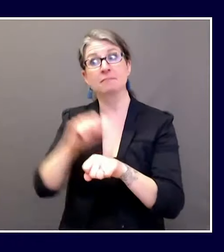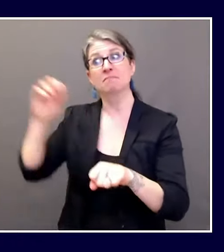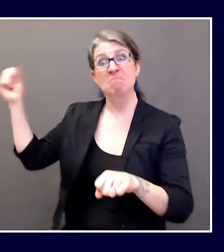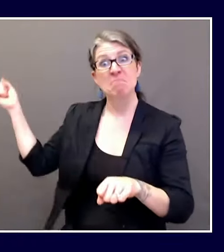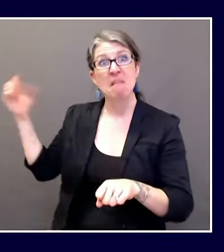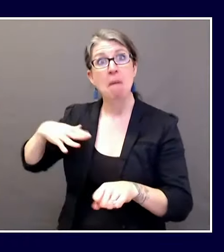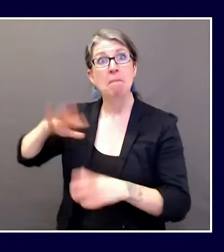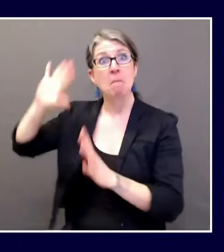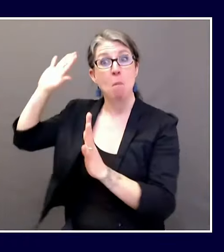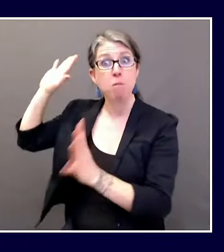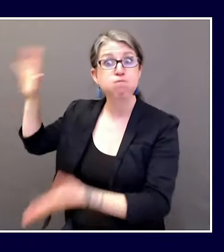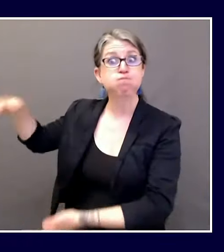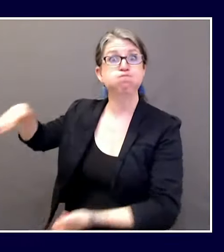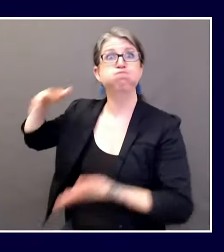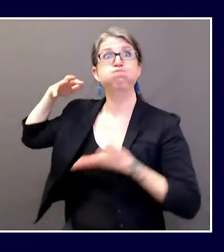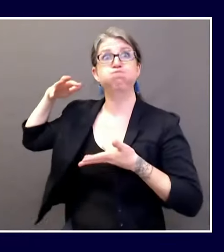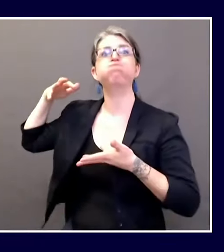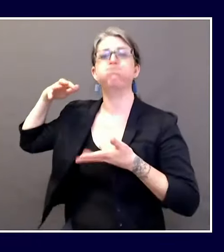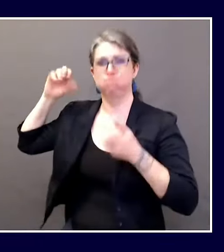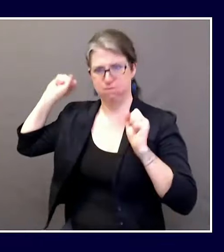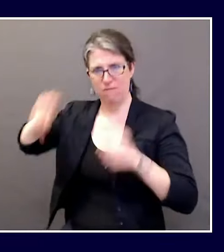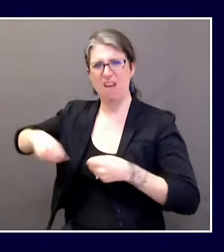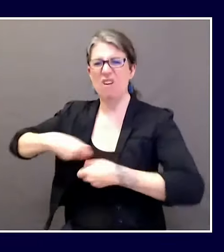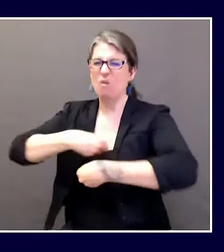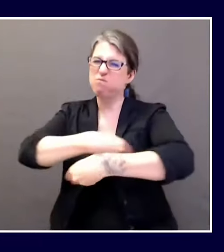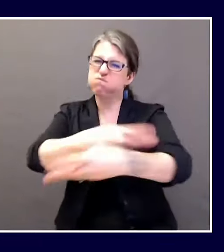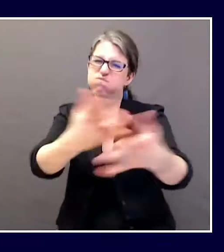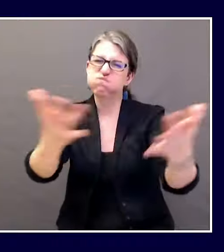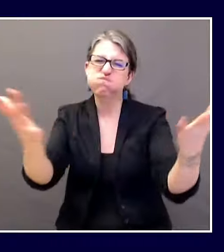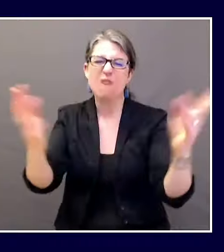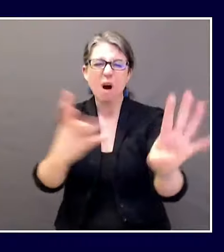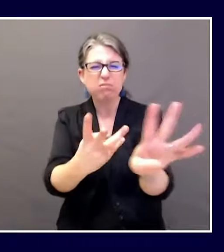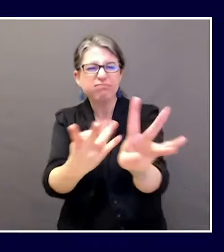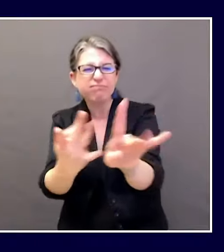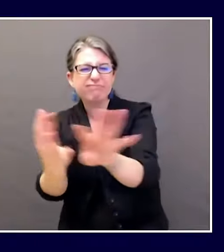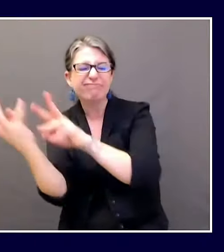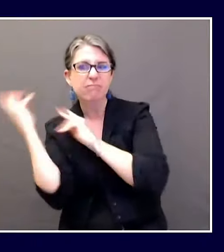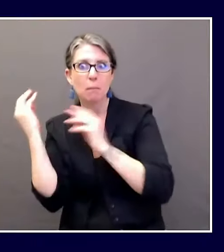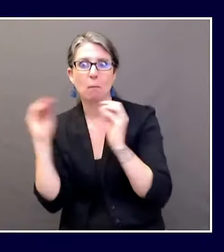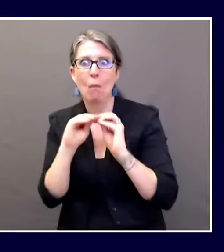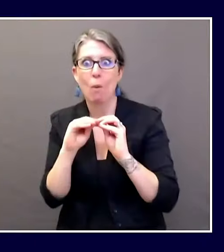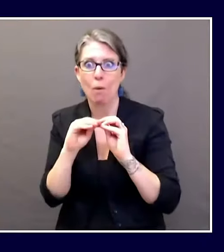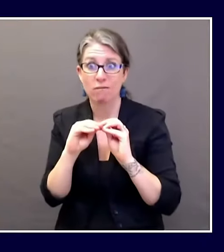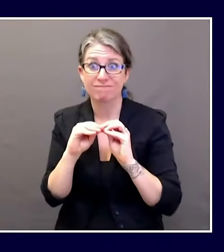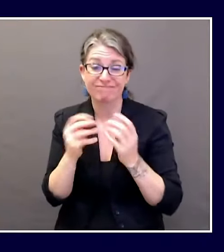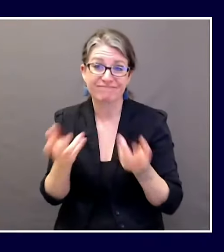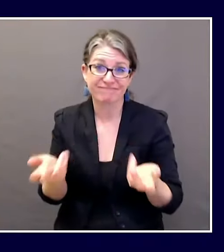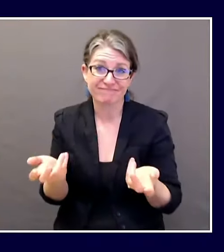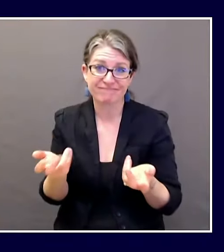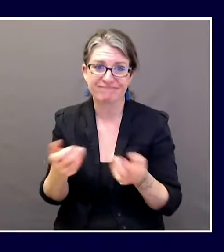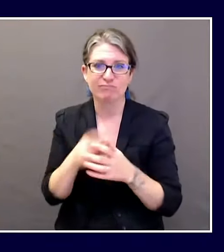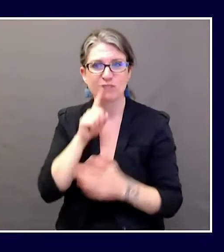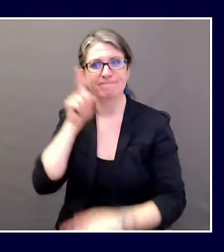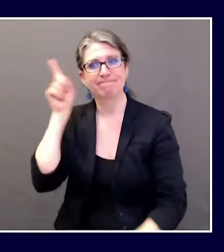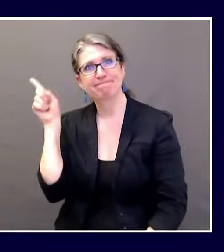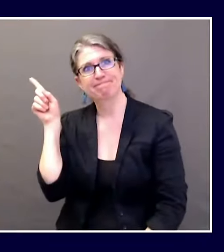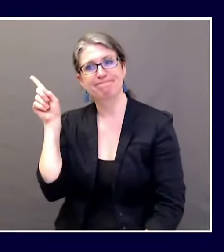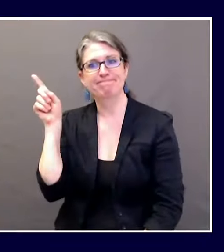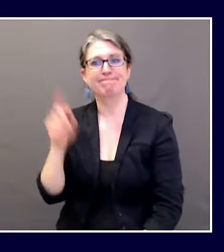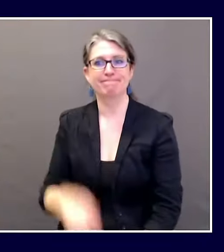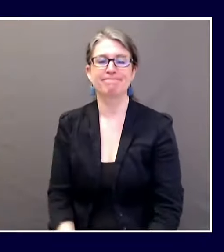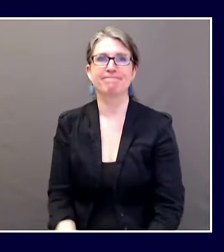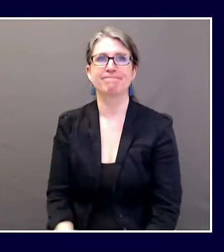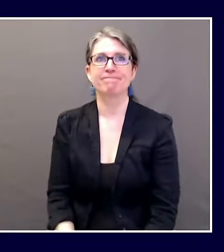can vaccinate people within the state. One of the things that my team and I have been doing over the past week is to work